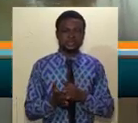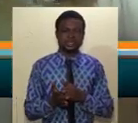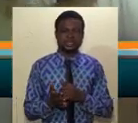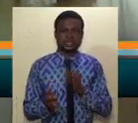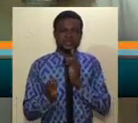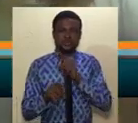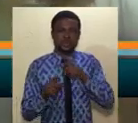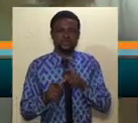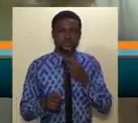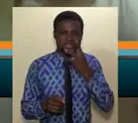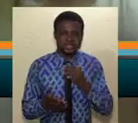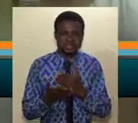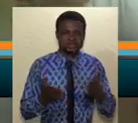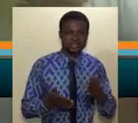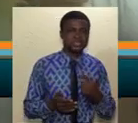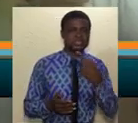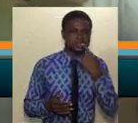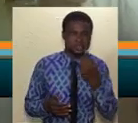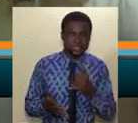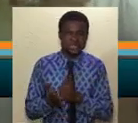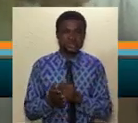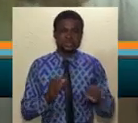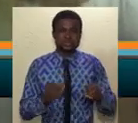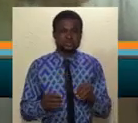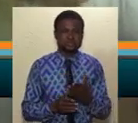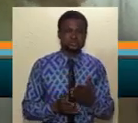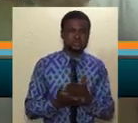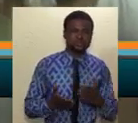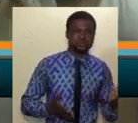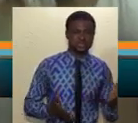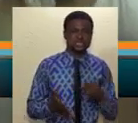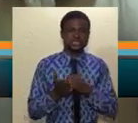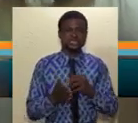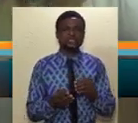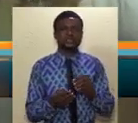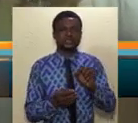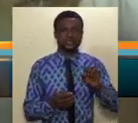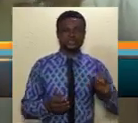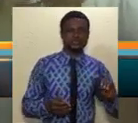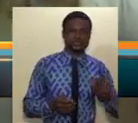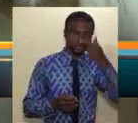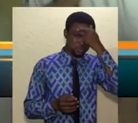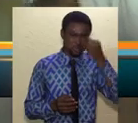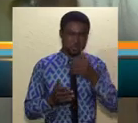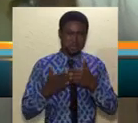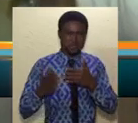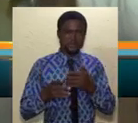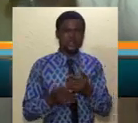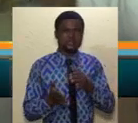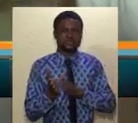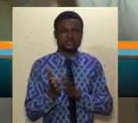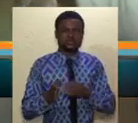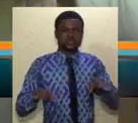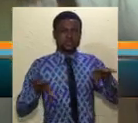reporter. If you see something, you say something, and you do something. And it is so because before the